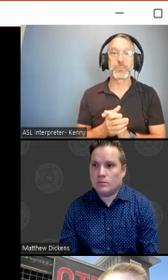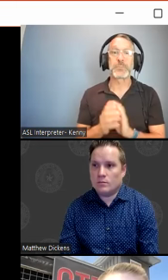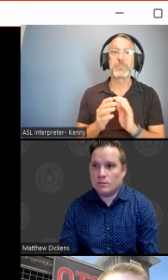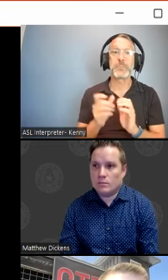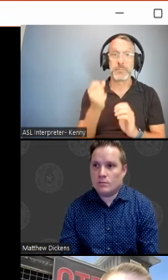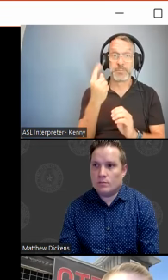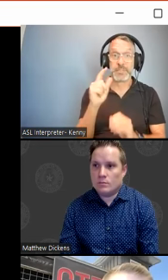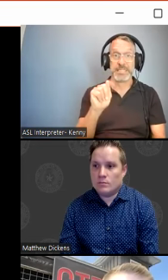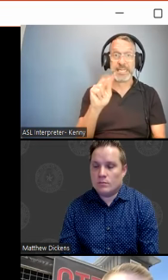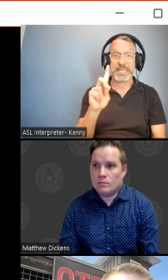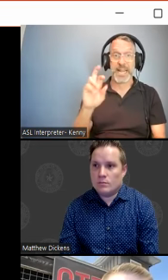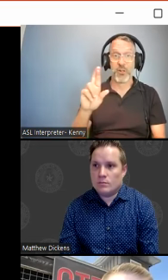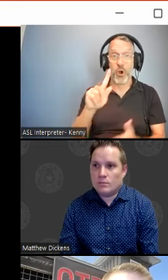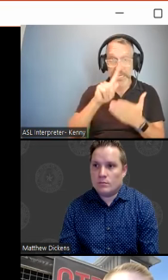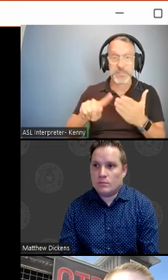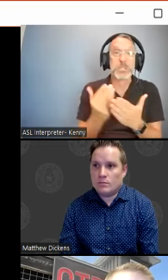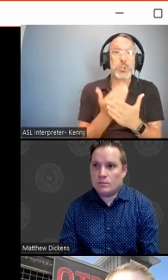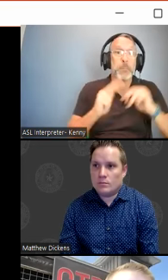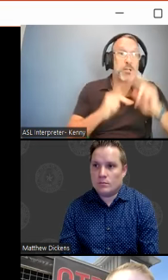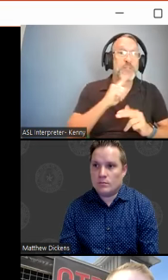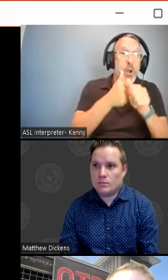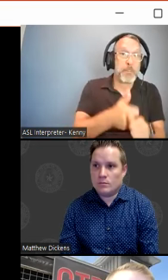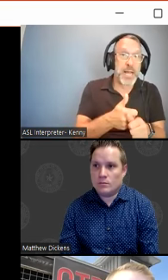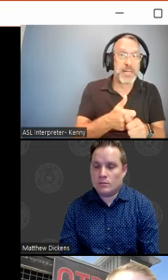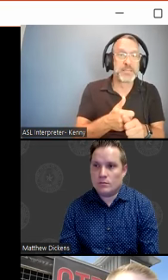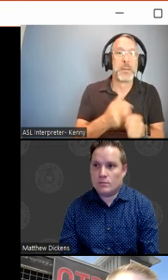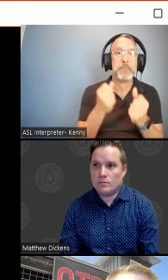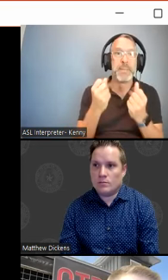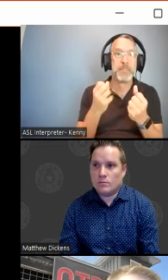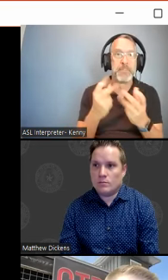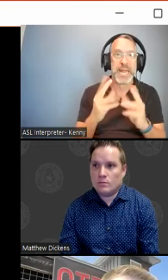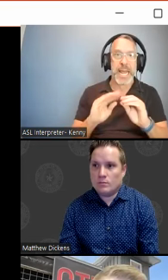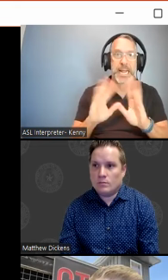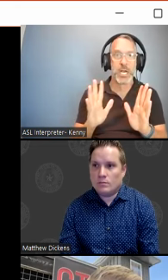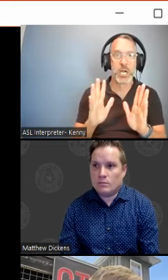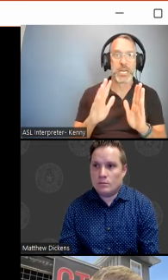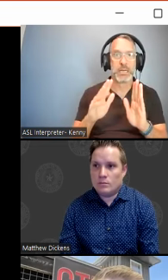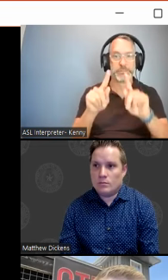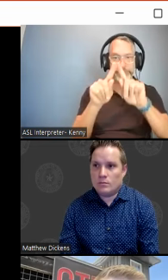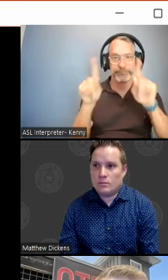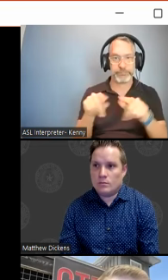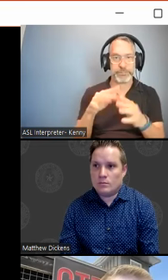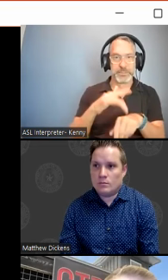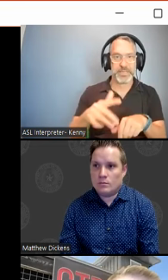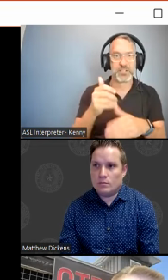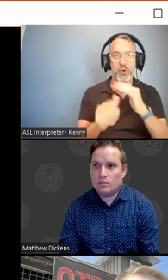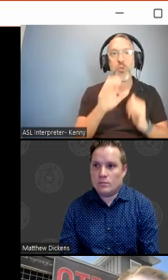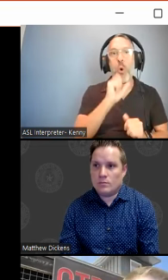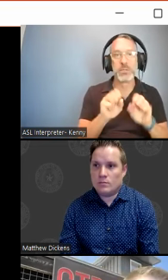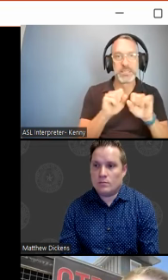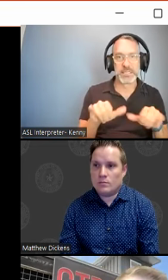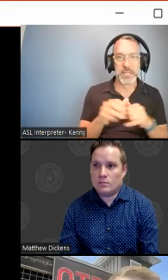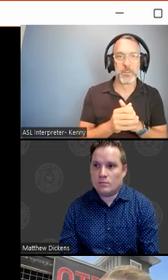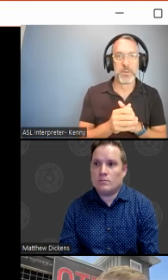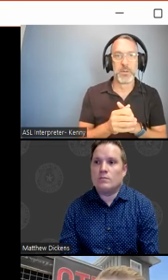However, TDLR inspects new buildings for compliance, thereby putting thousands of clearly marked accessible spaces under the old system, which